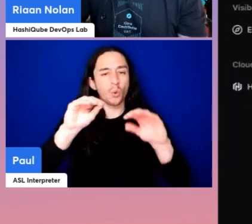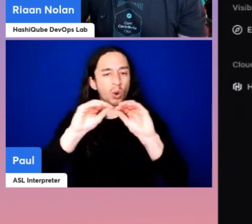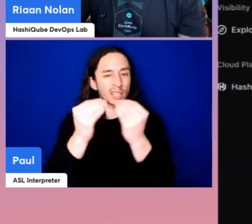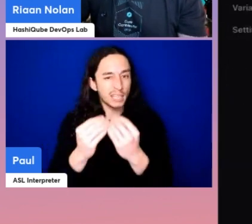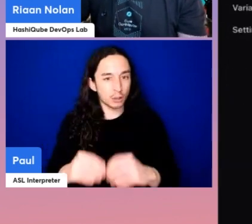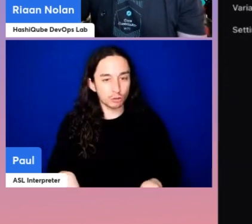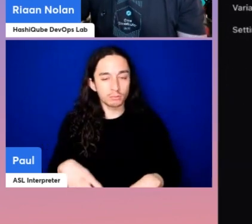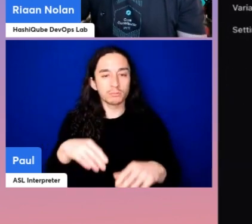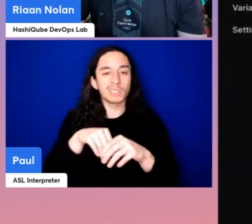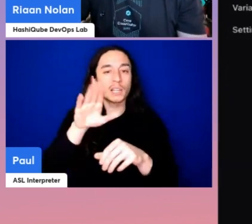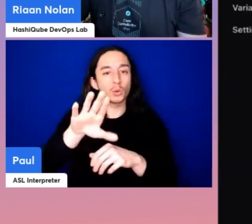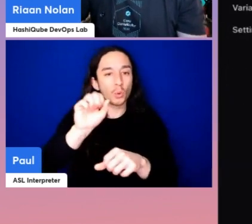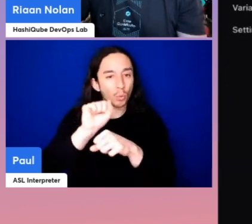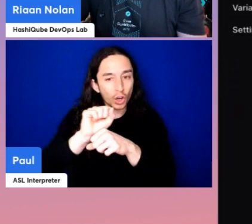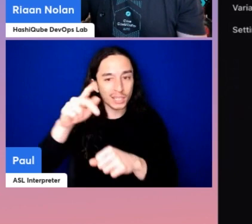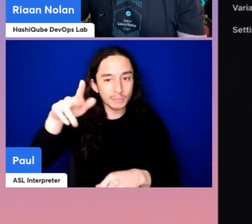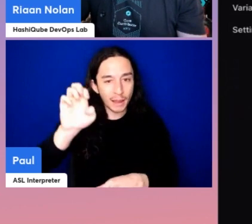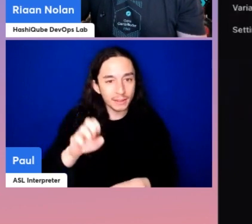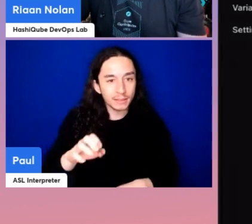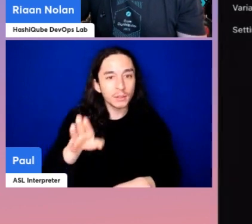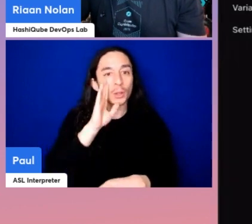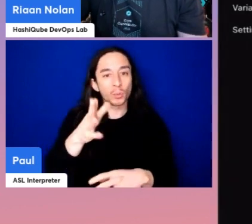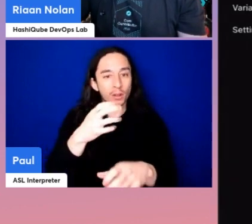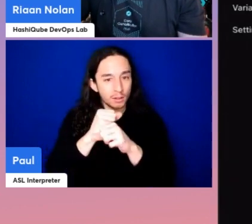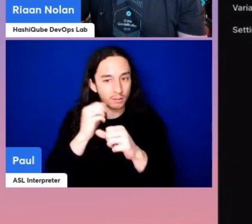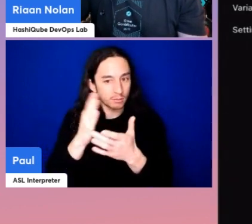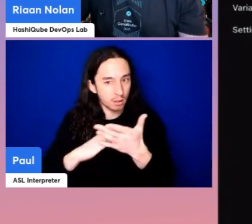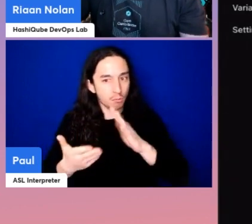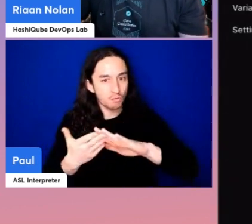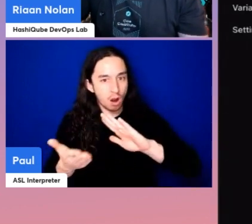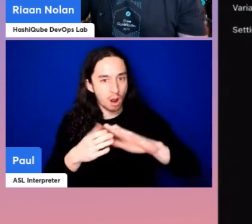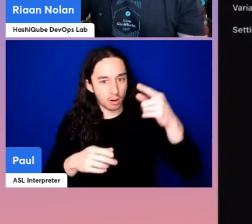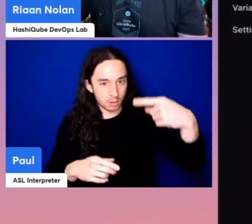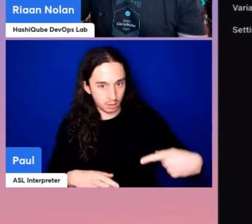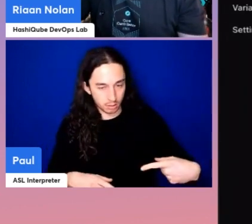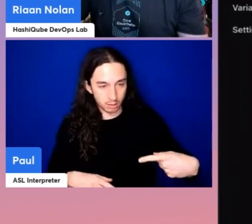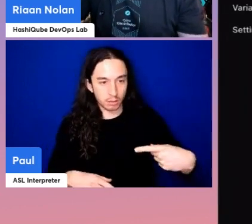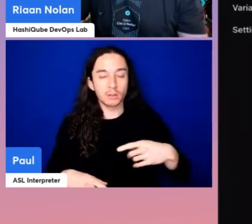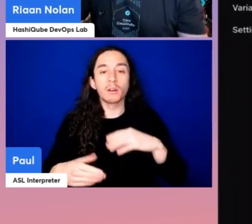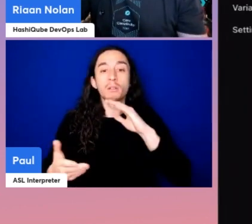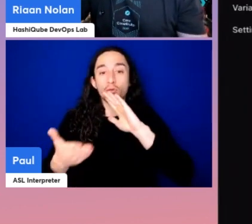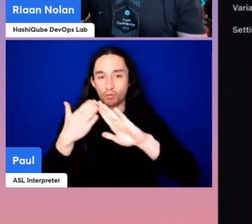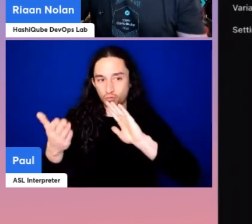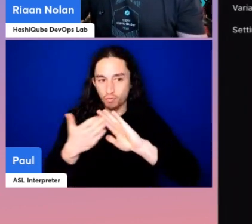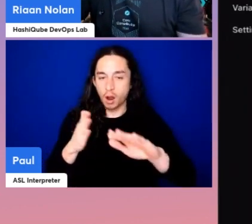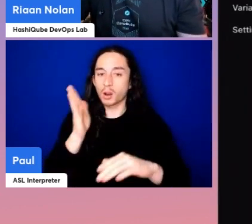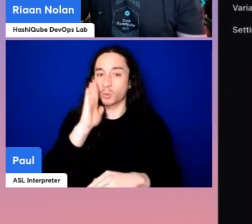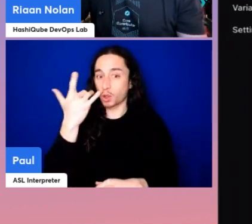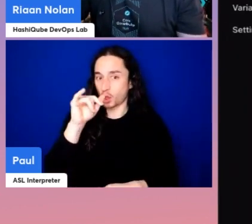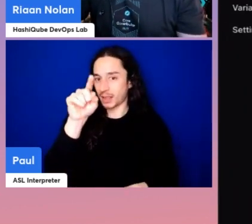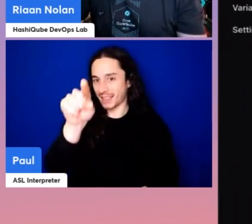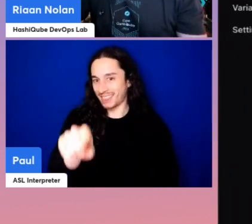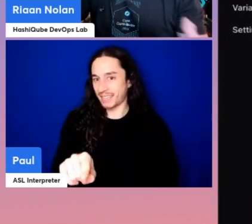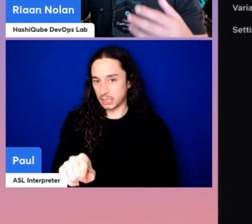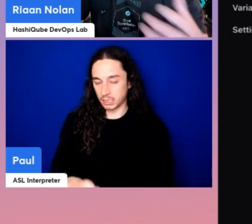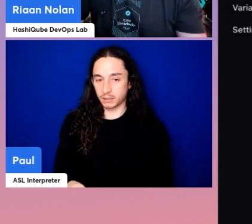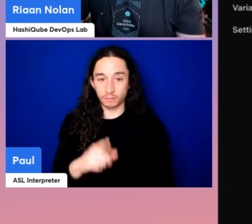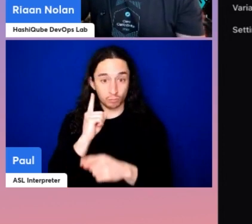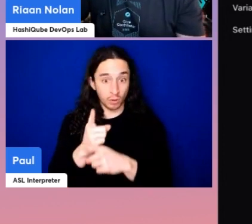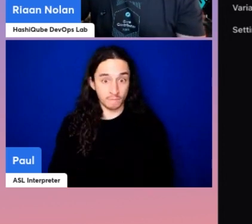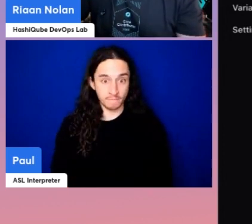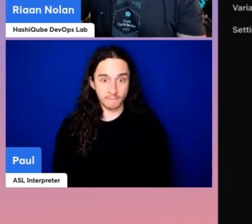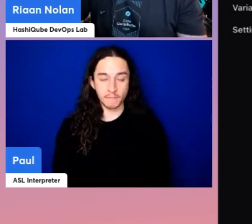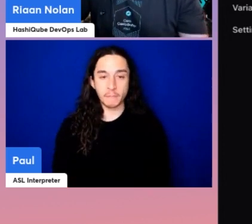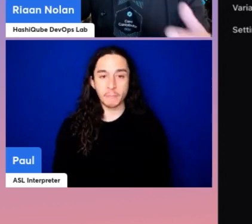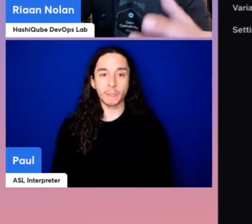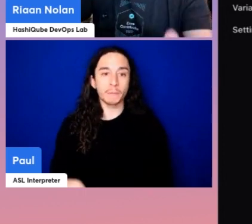your workspace, you will get some runs, and the runs will look something like this, right? A normal